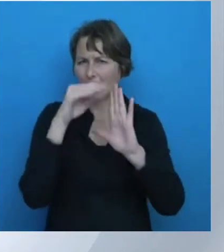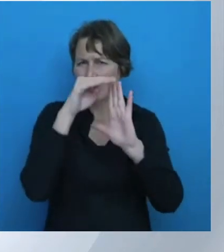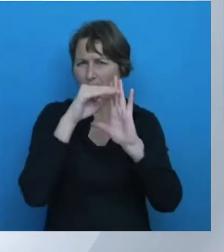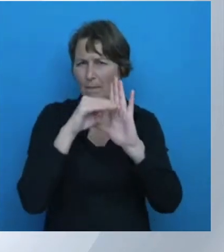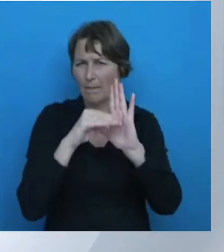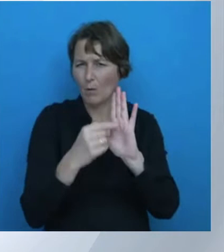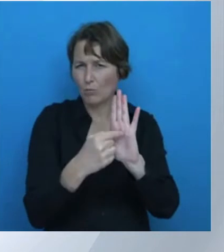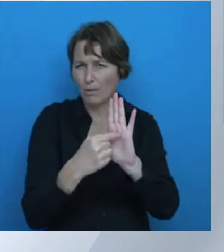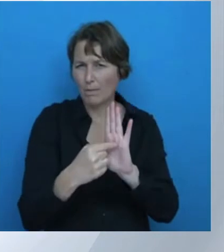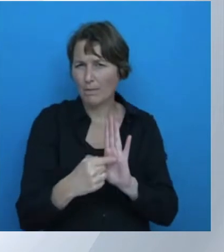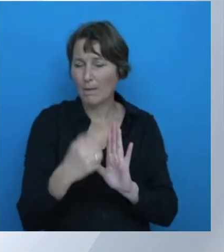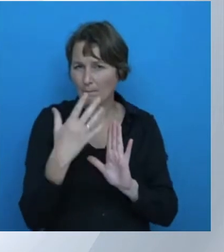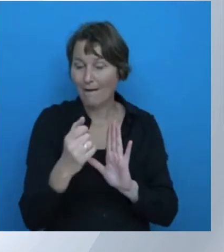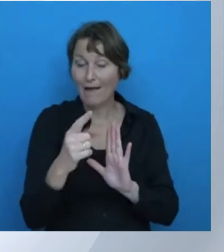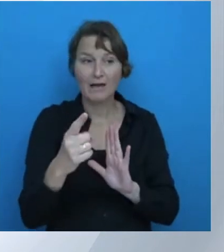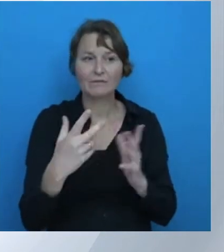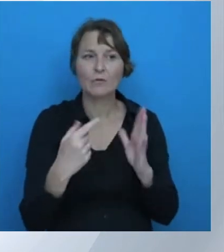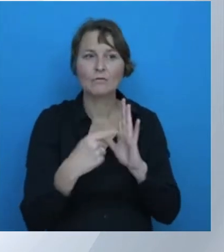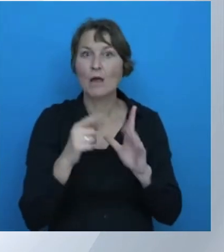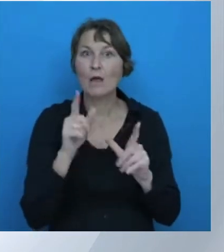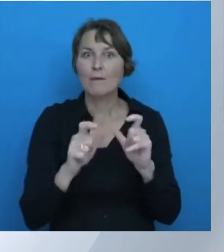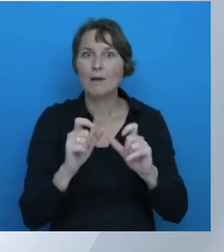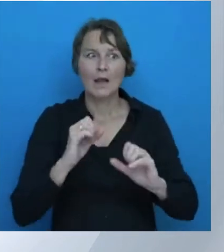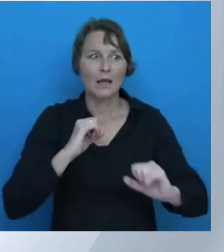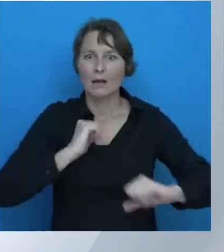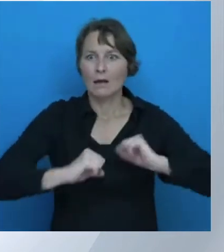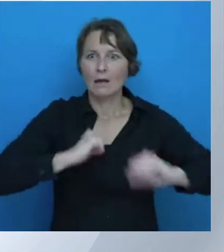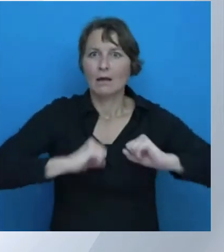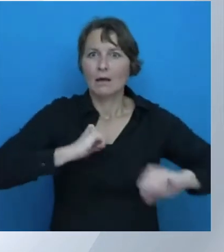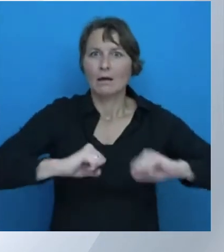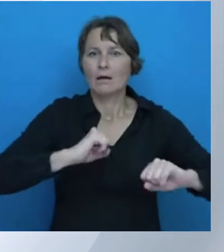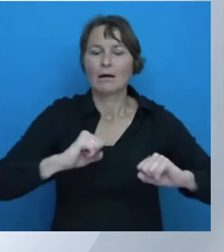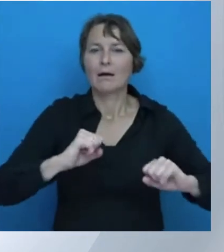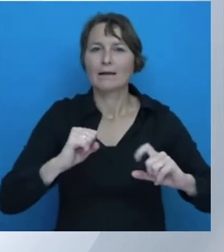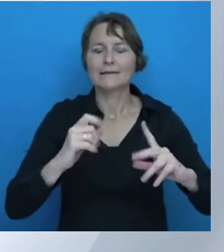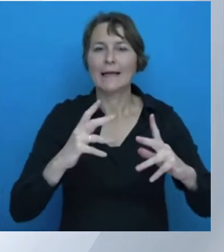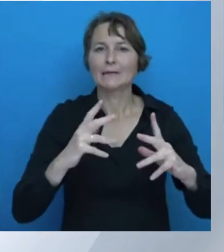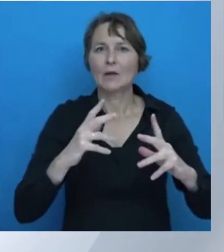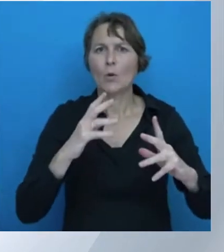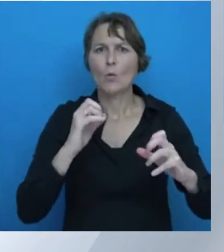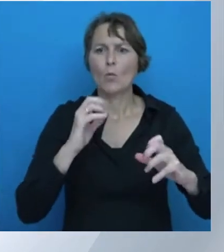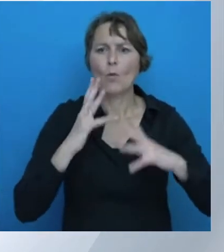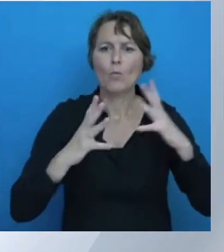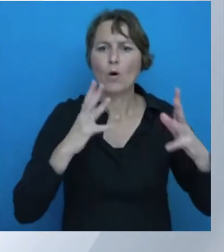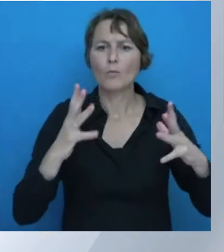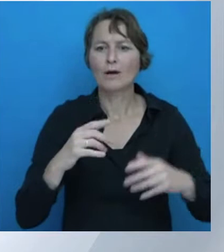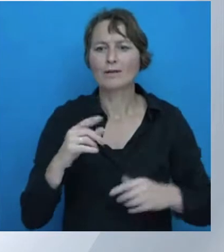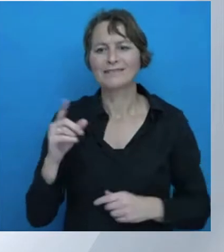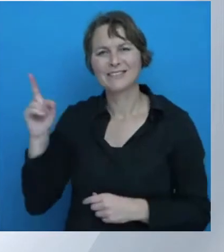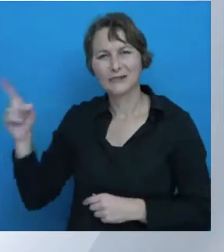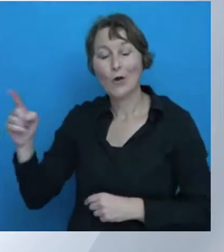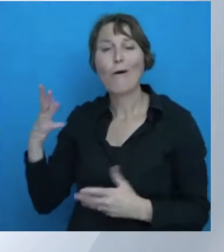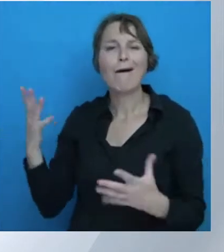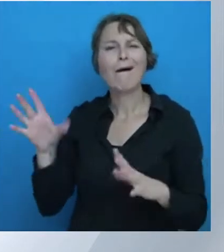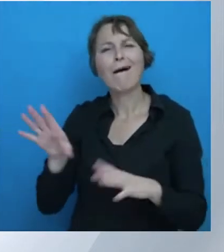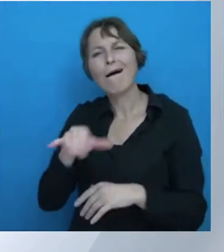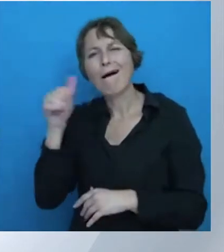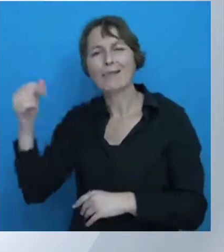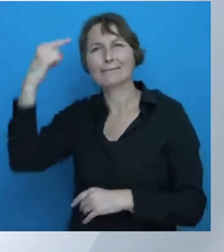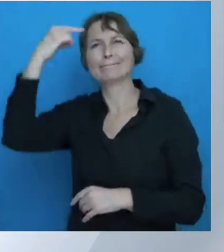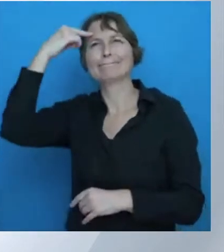with people rushing to be able to do the stick mindset. But there's also the carrot mindset. Bill Gates summed it